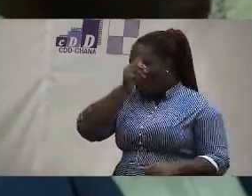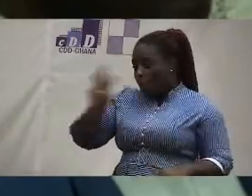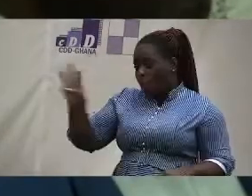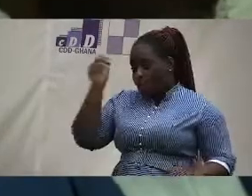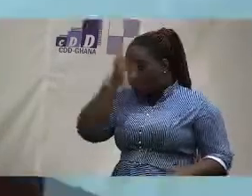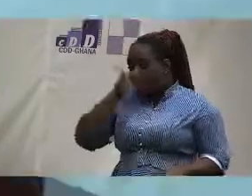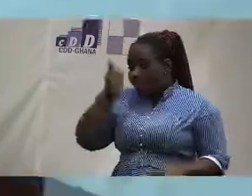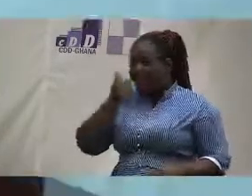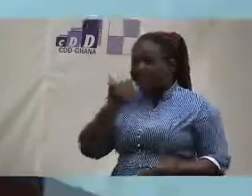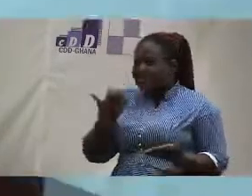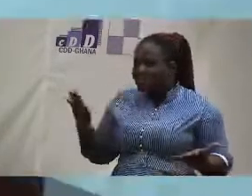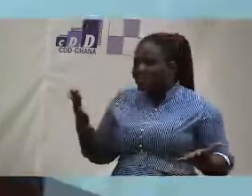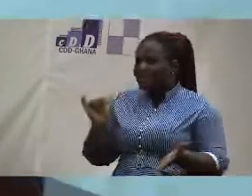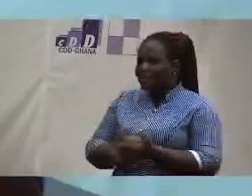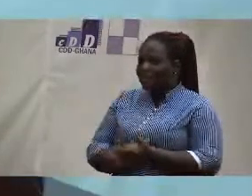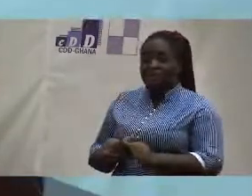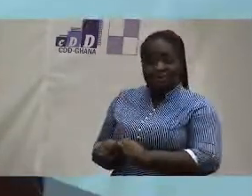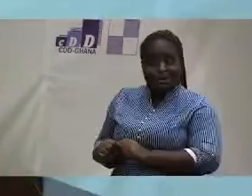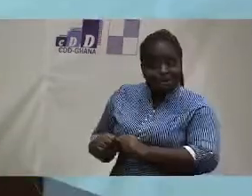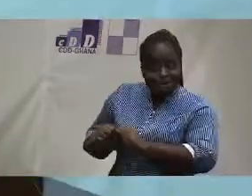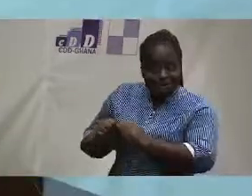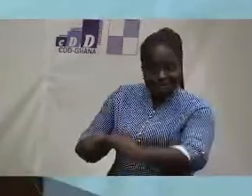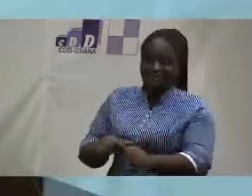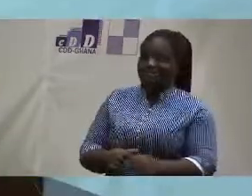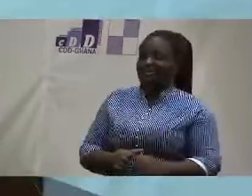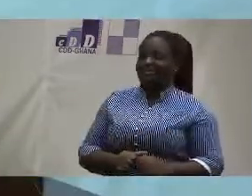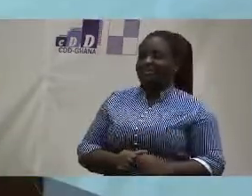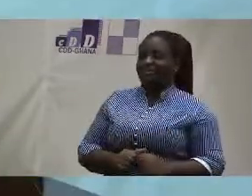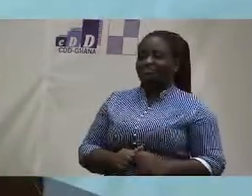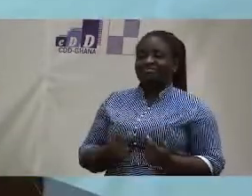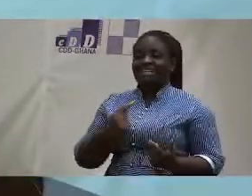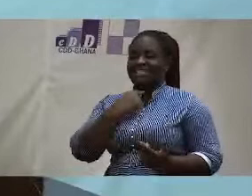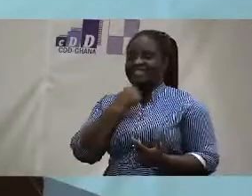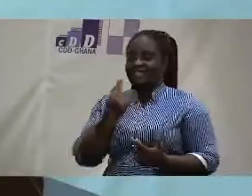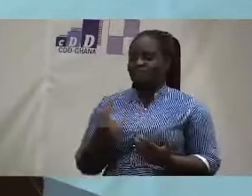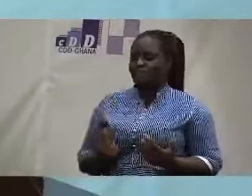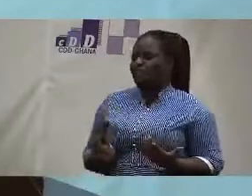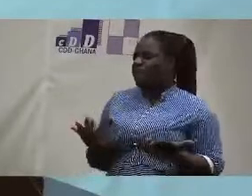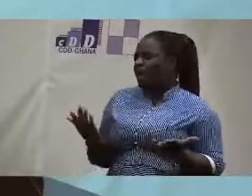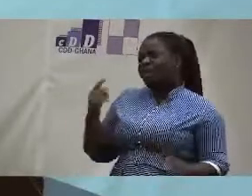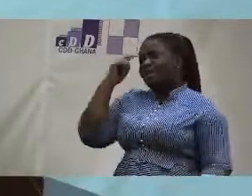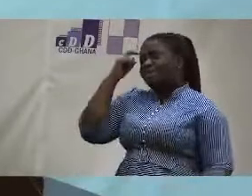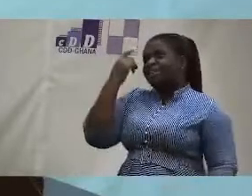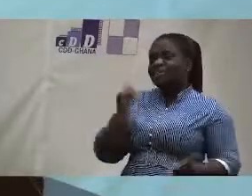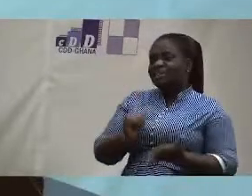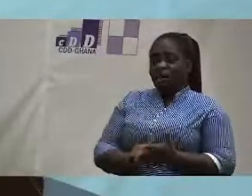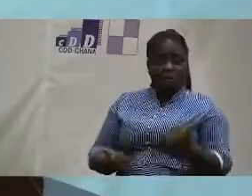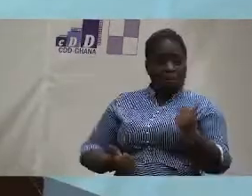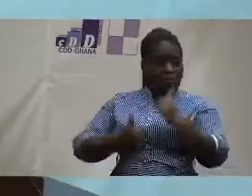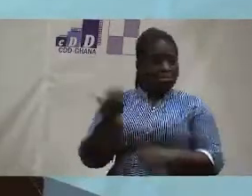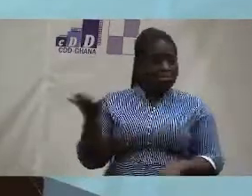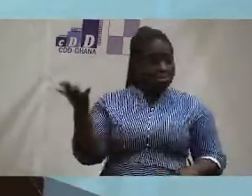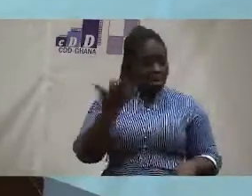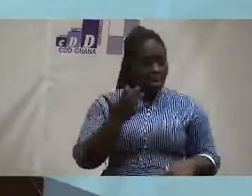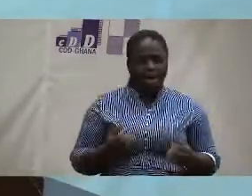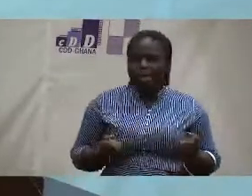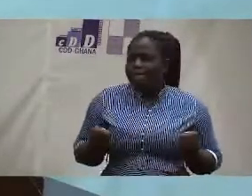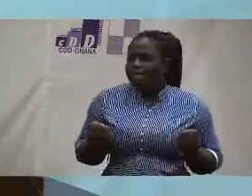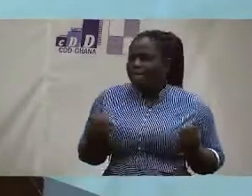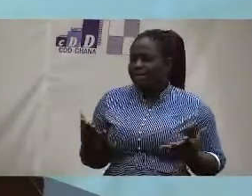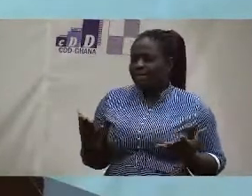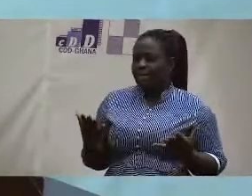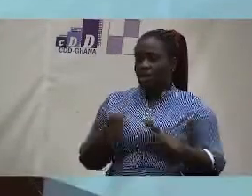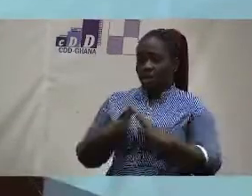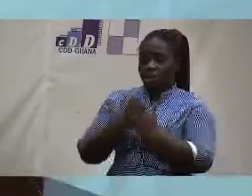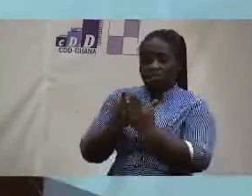is something that we have continually seen. And I really think that for us here, there are lots of groups to